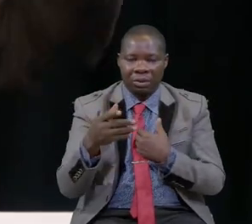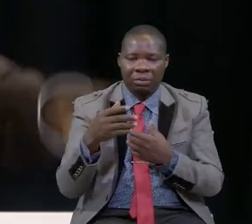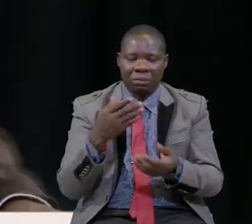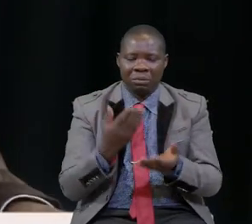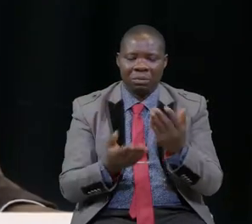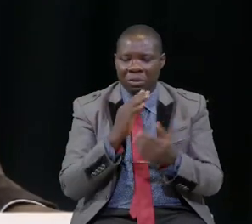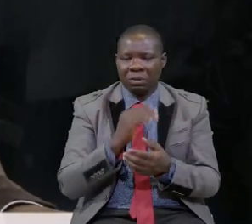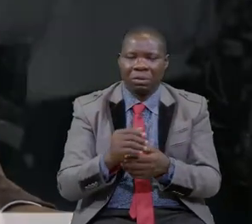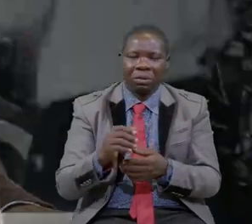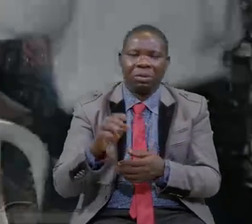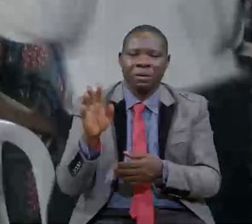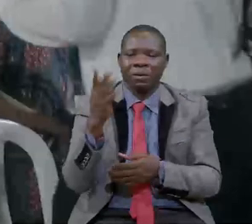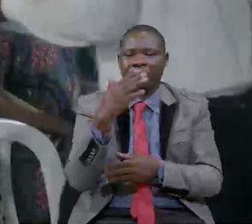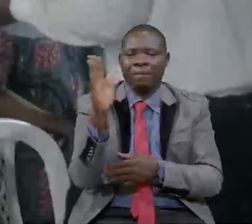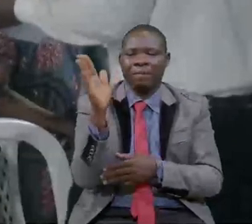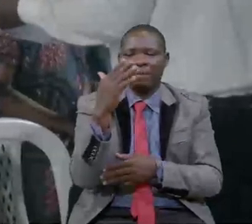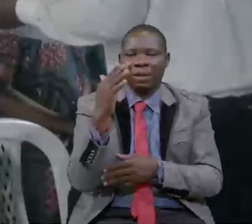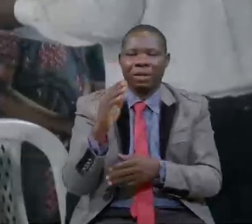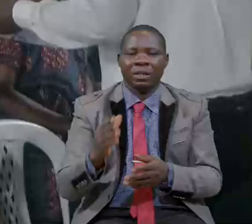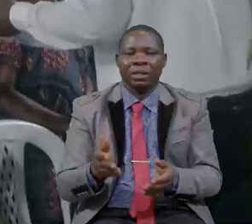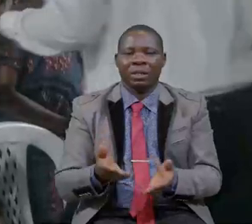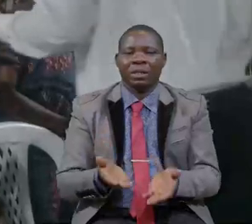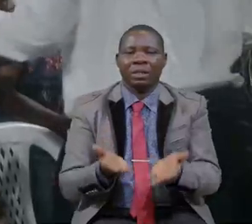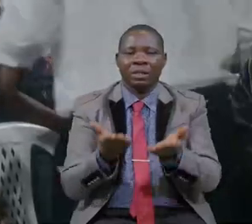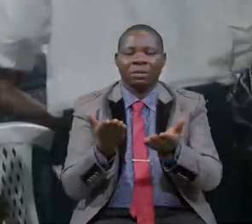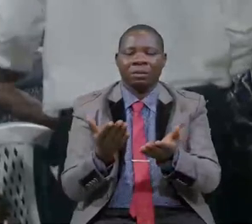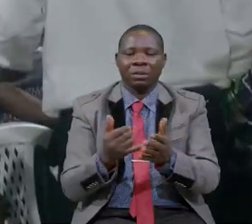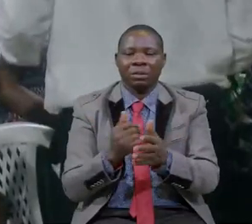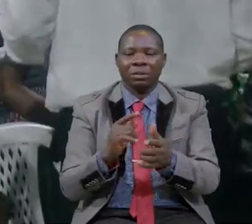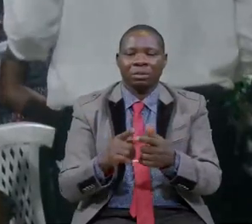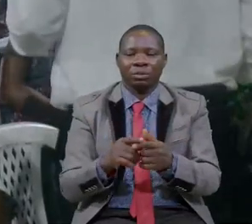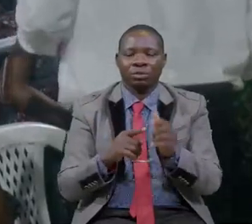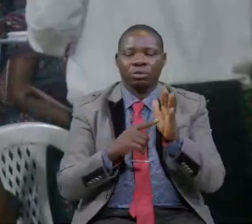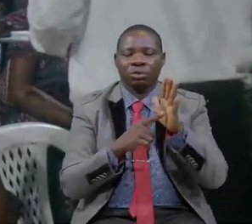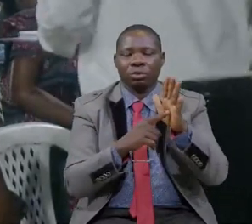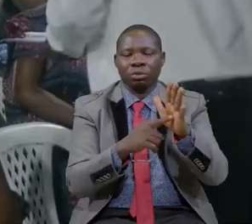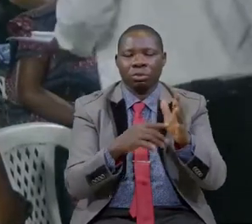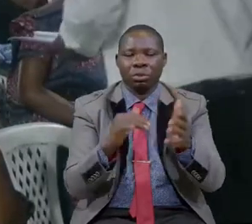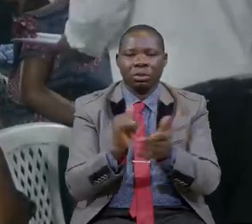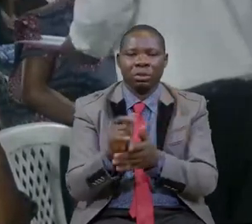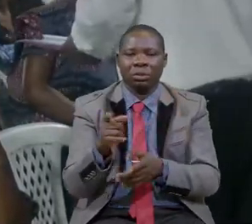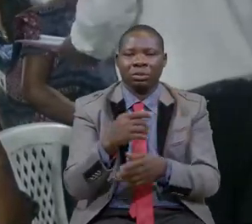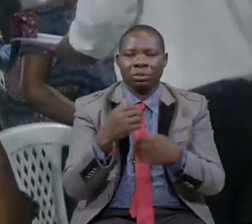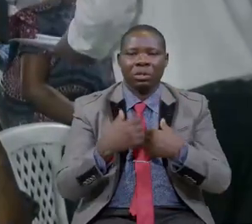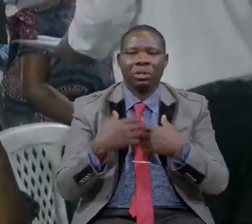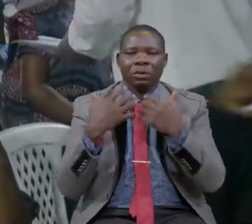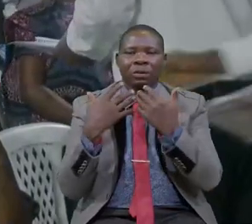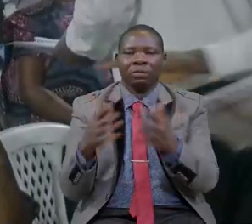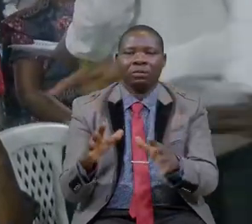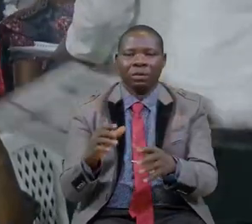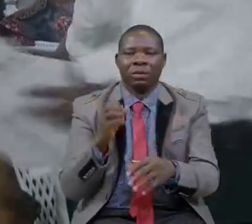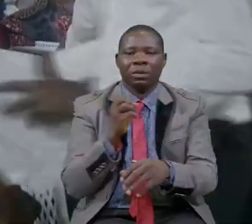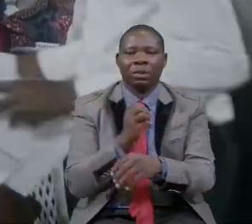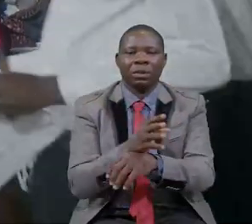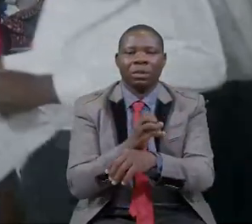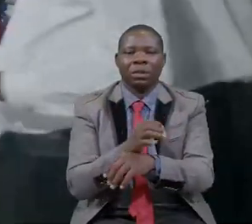up to signify that you finish counseling, so